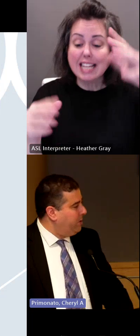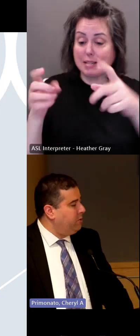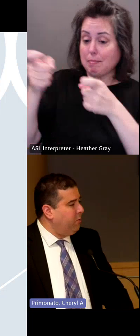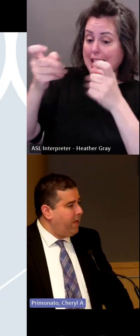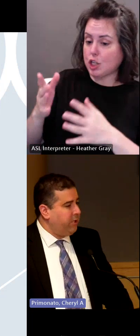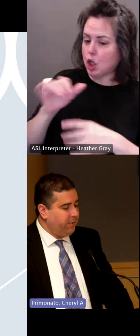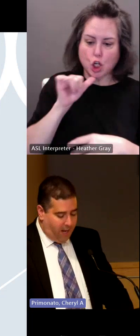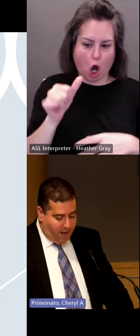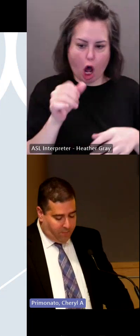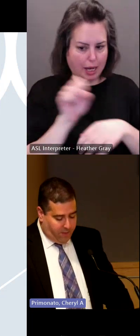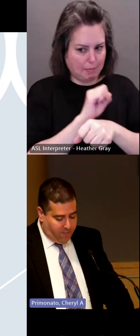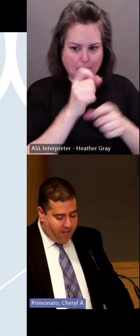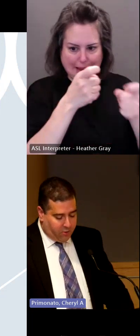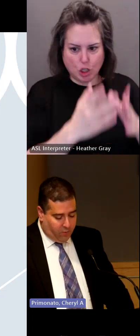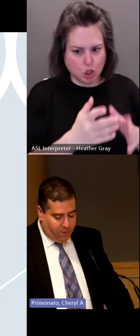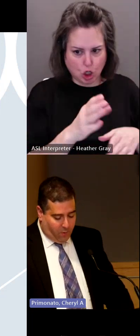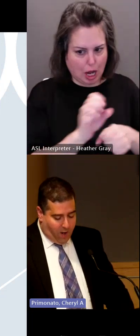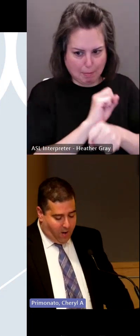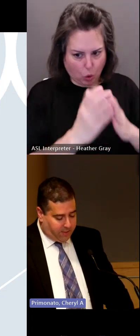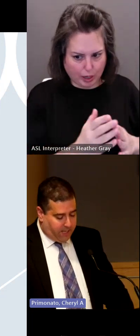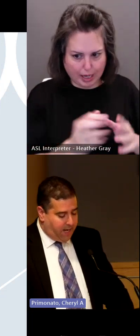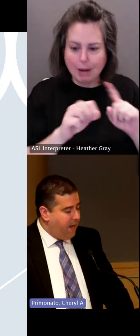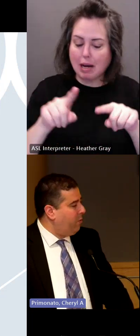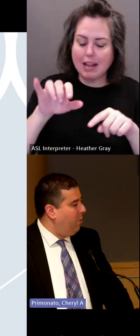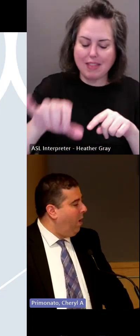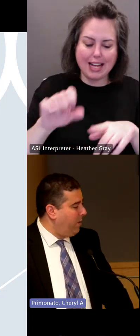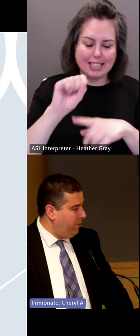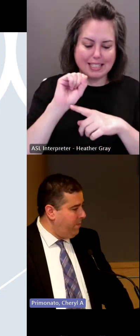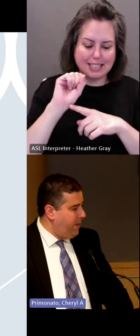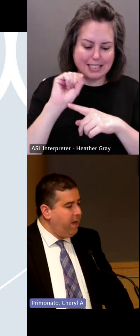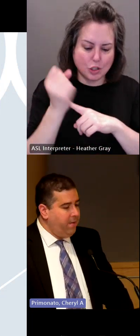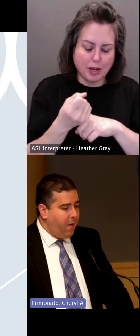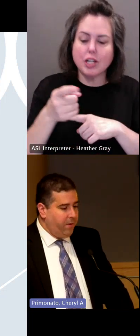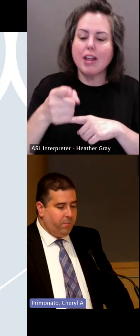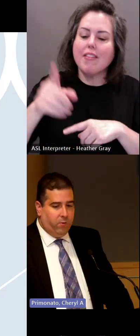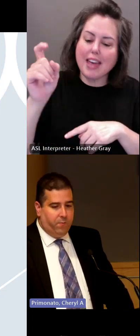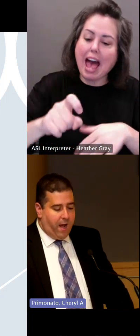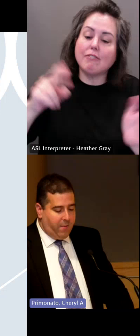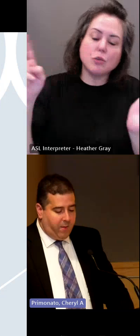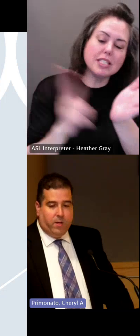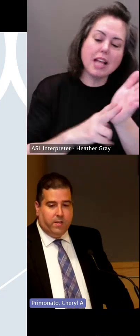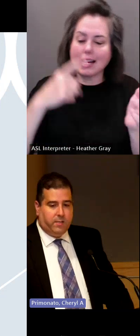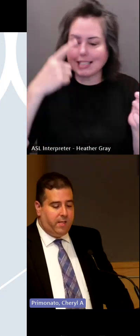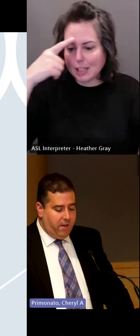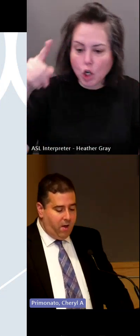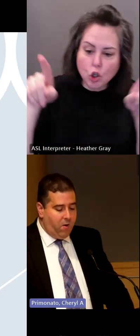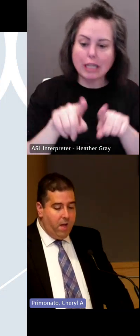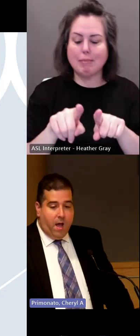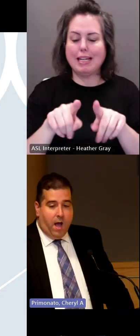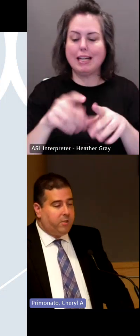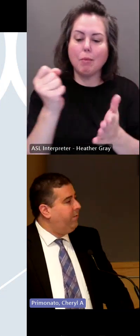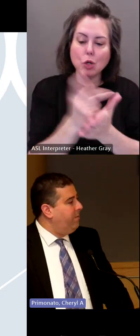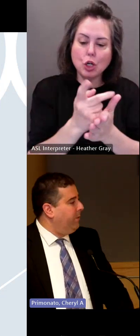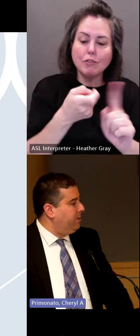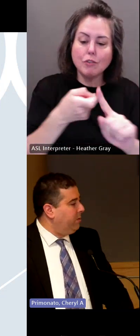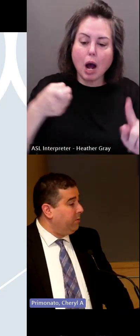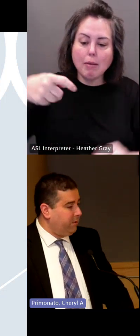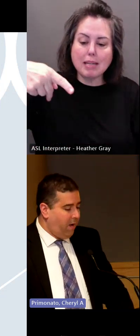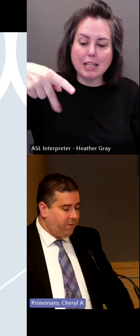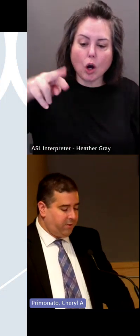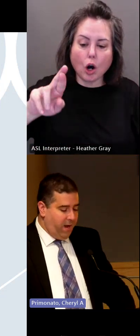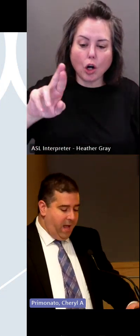However, in both situations, the manager would be required to sign an equitable law agreement that would be approved by PRT's CEO, Chief